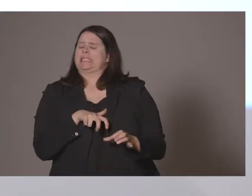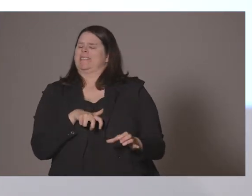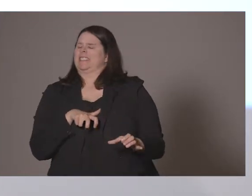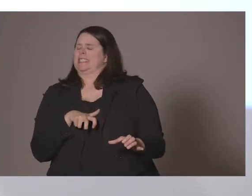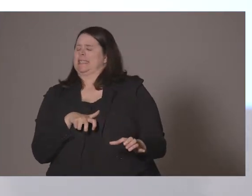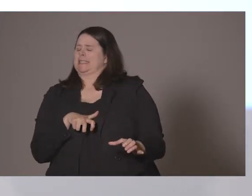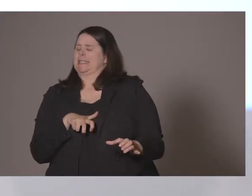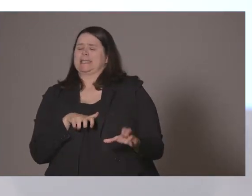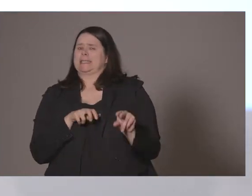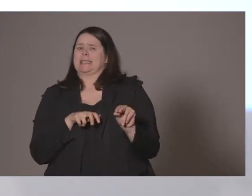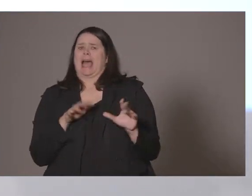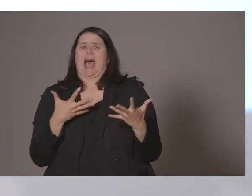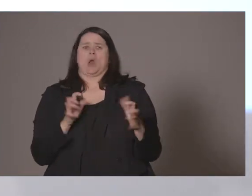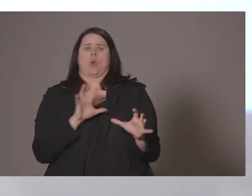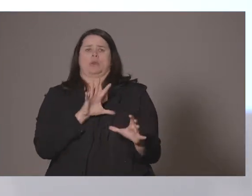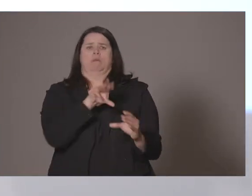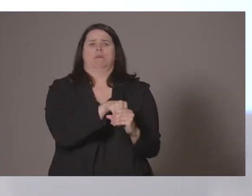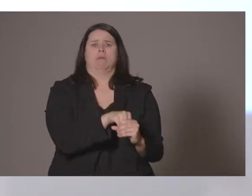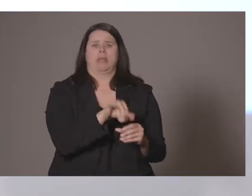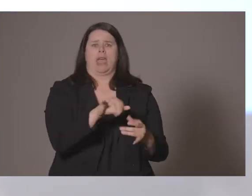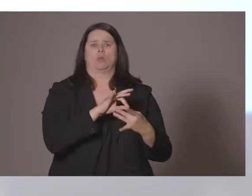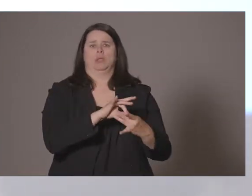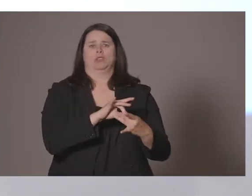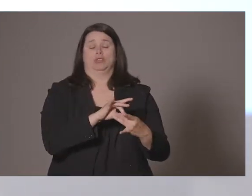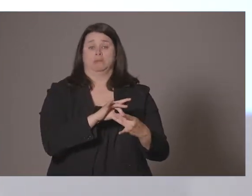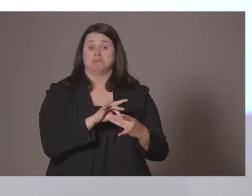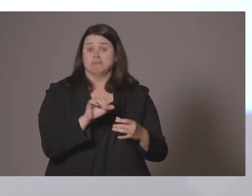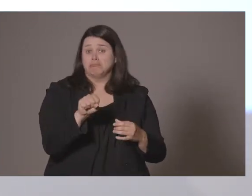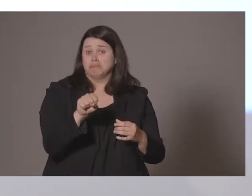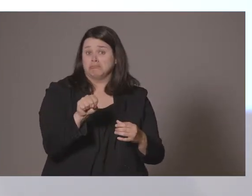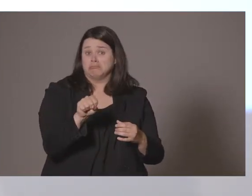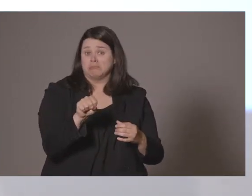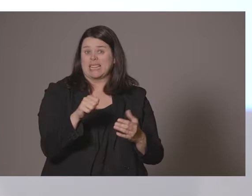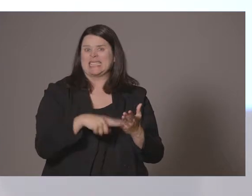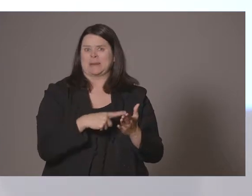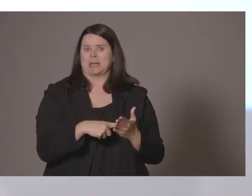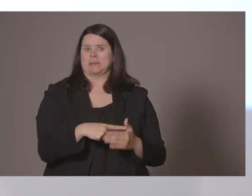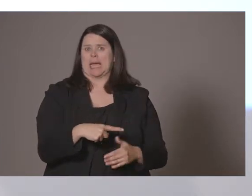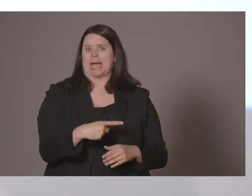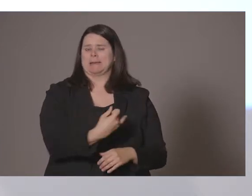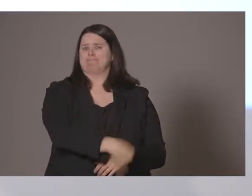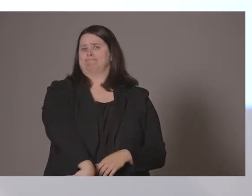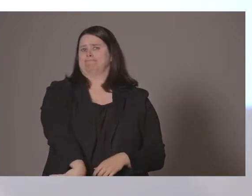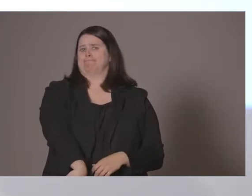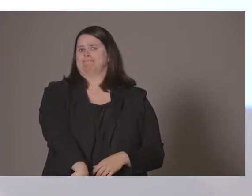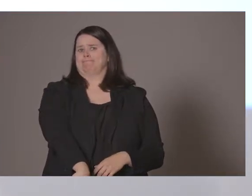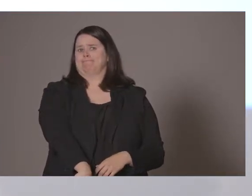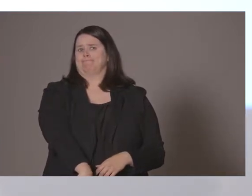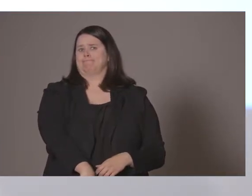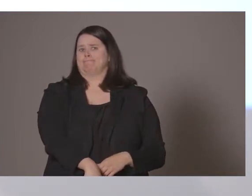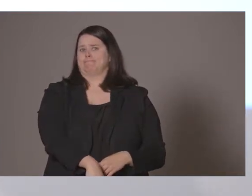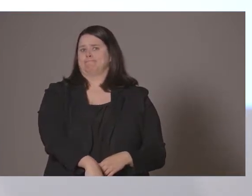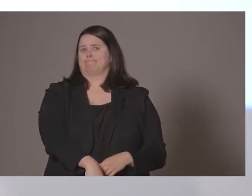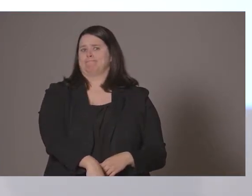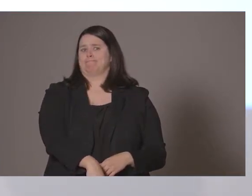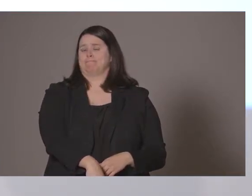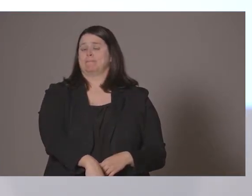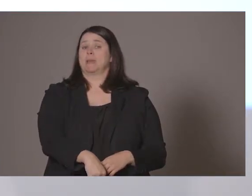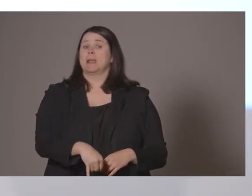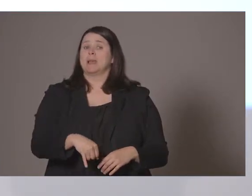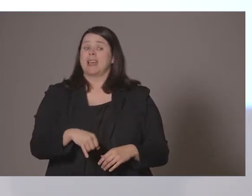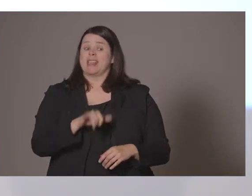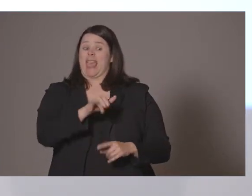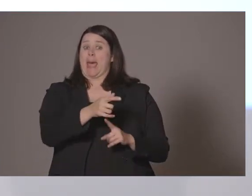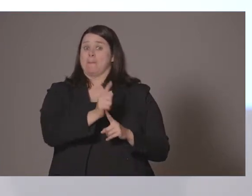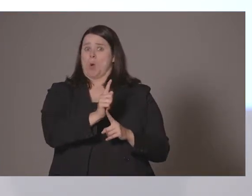where we turn away from relationship and cut off. And in those moments, we're